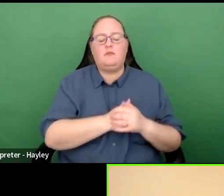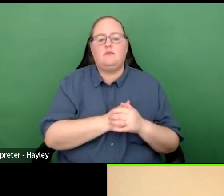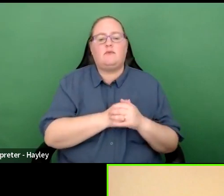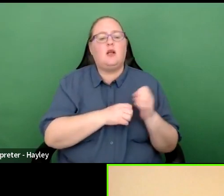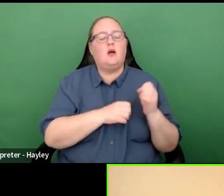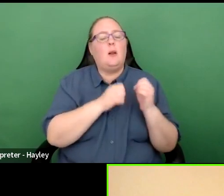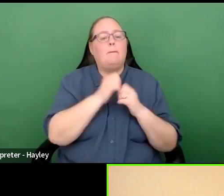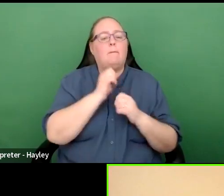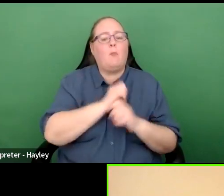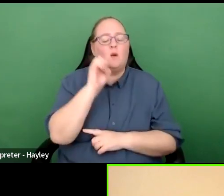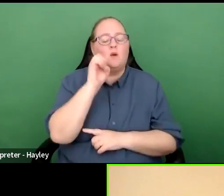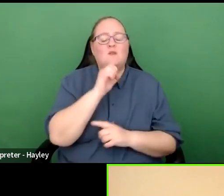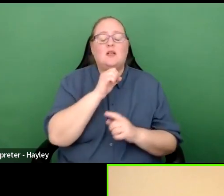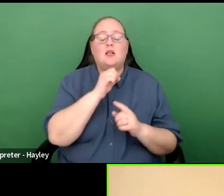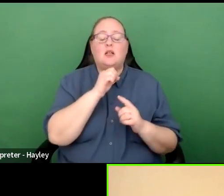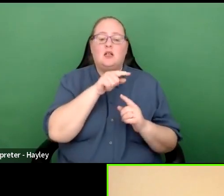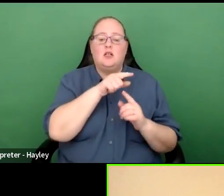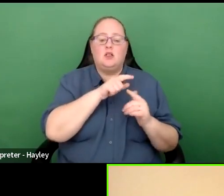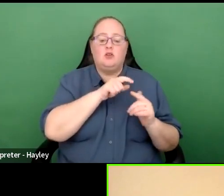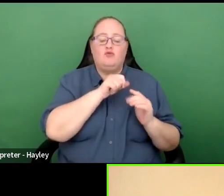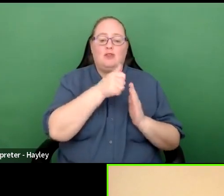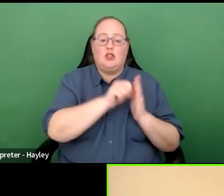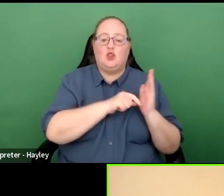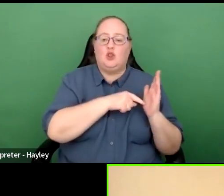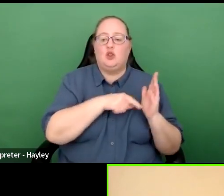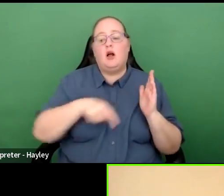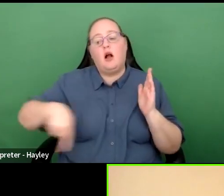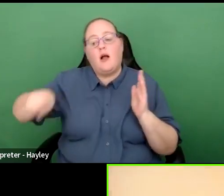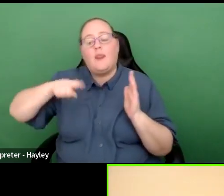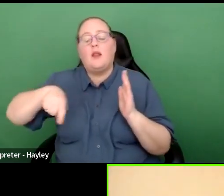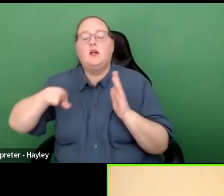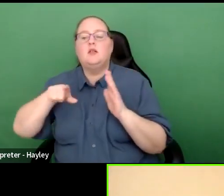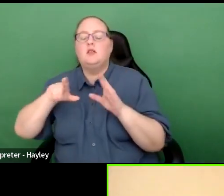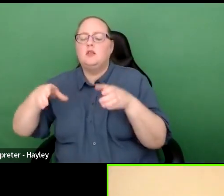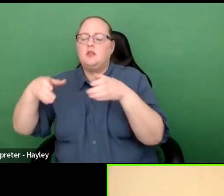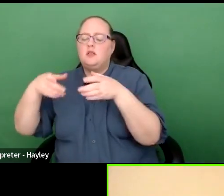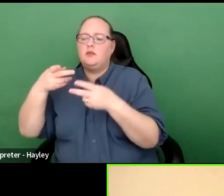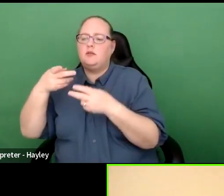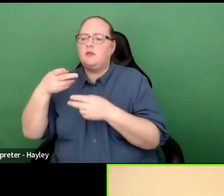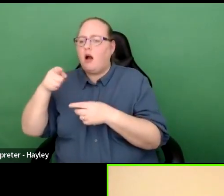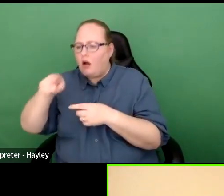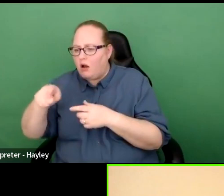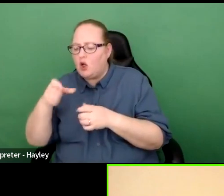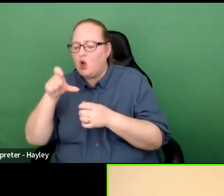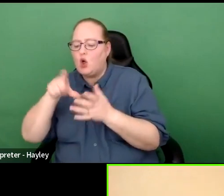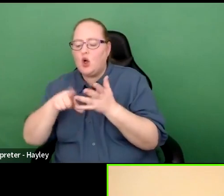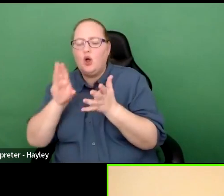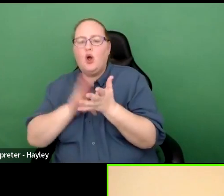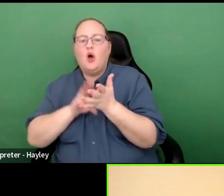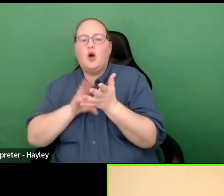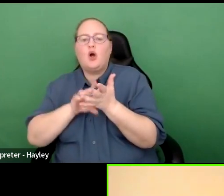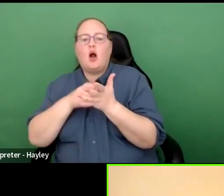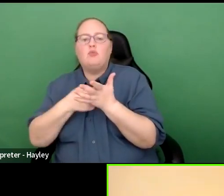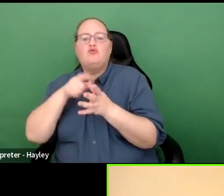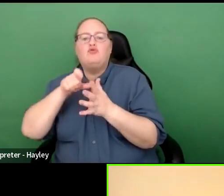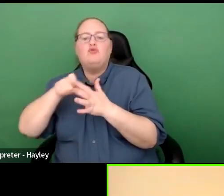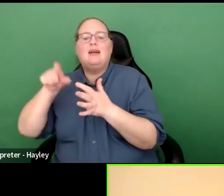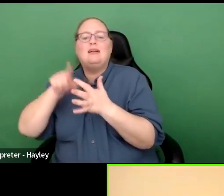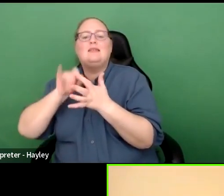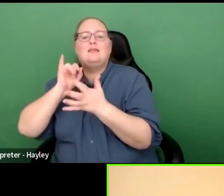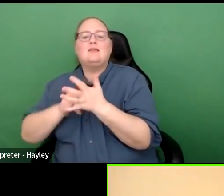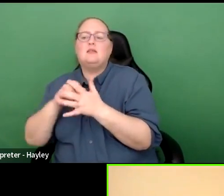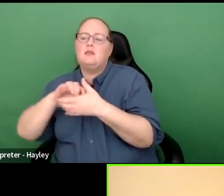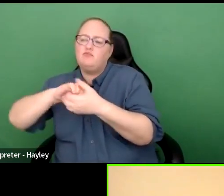Bolshevik regime called each other comrades. There were some who adopted Marxist beliefs,